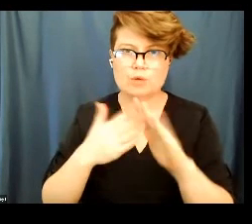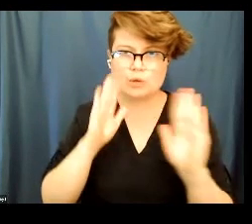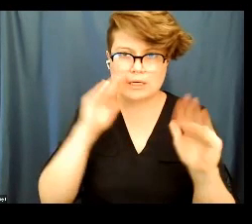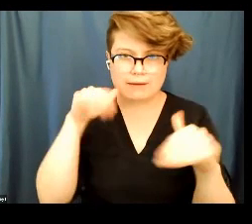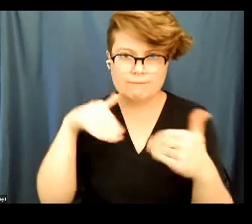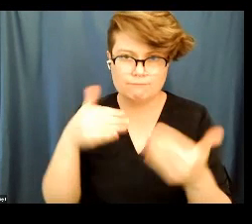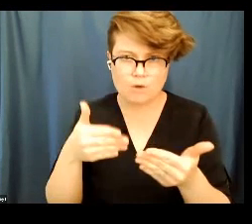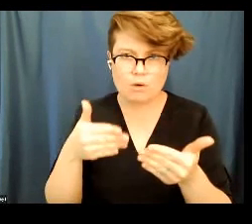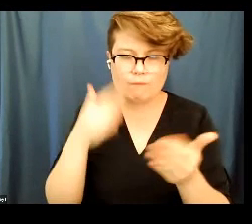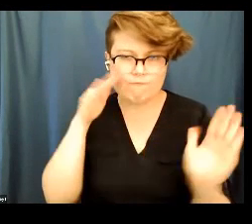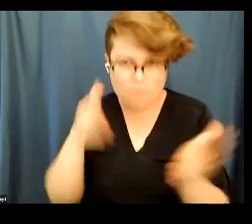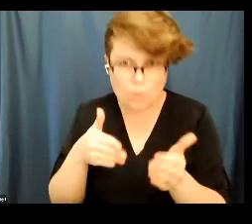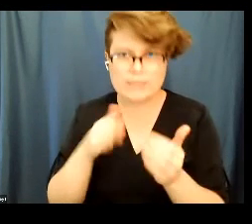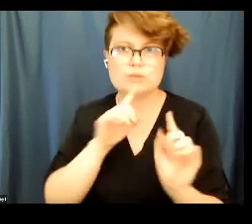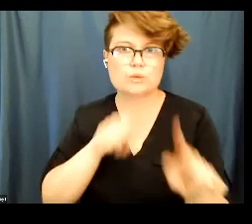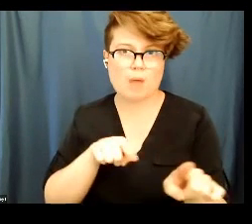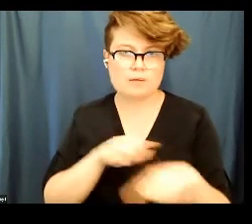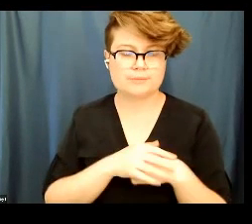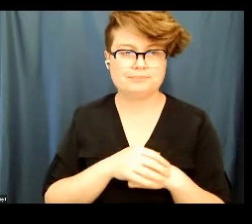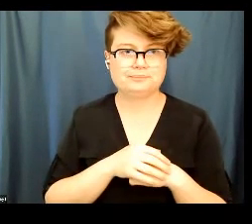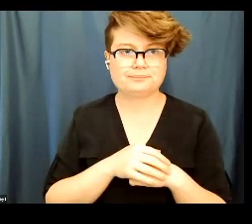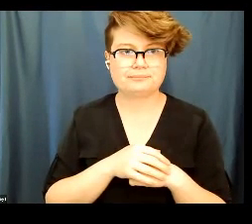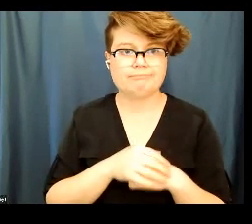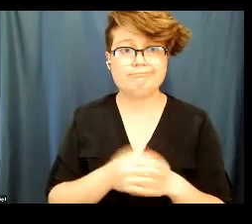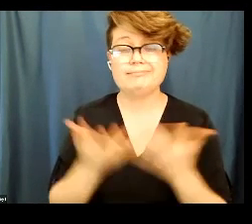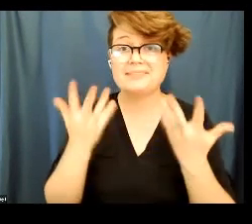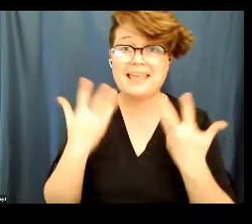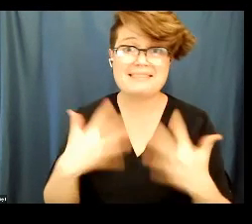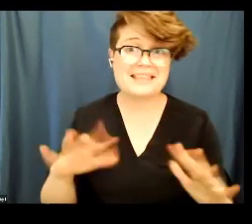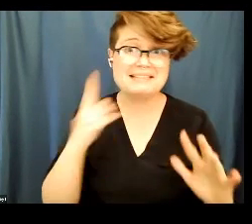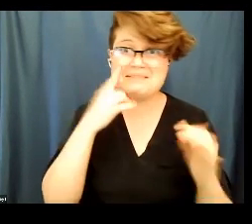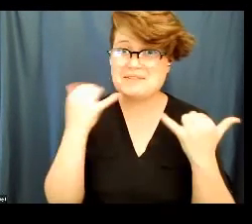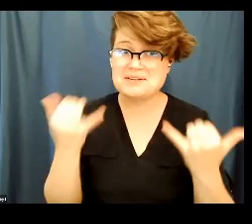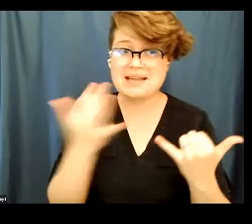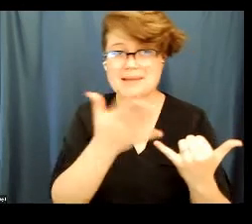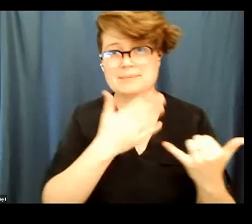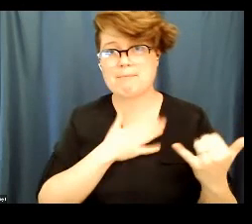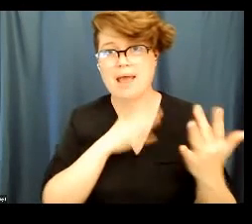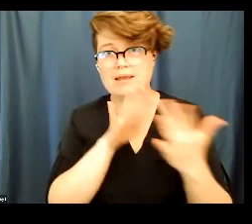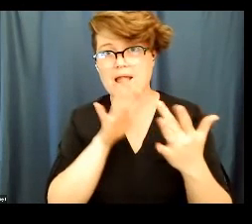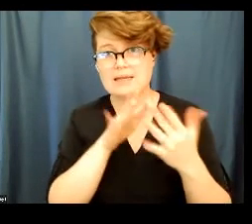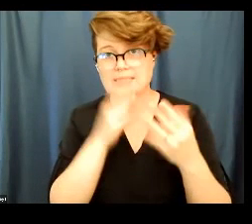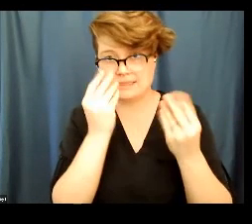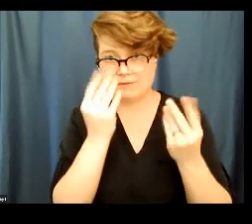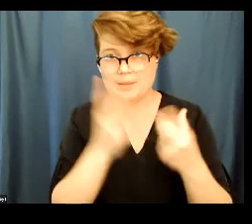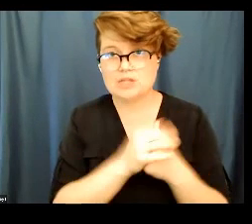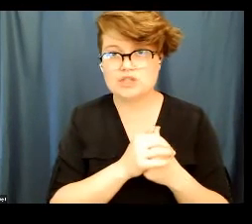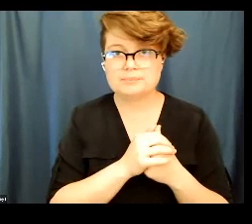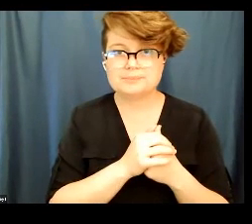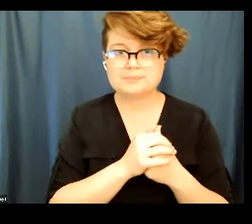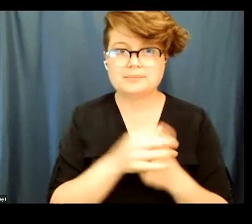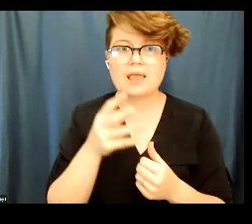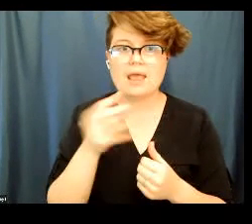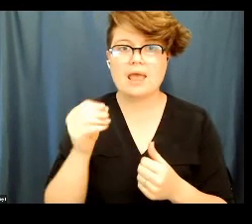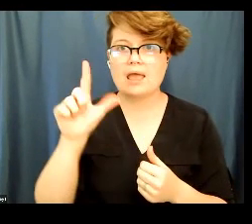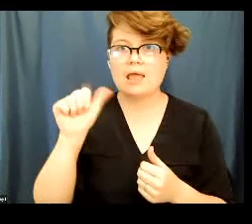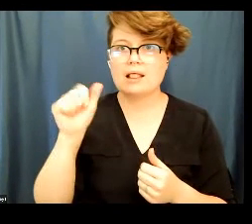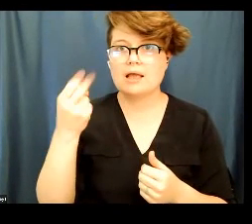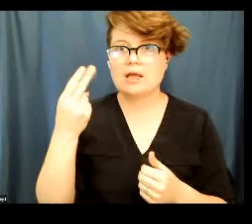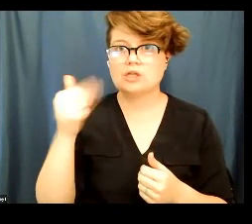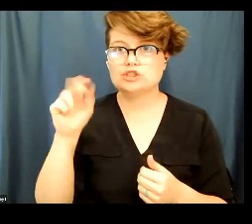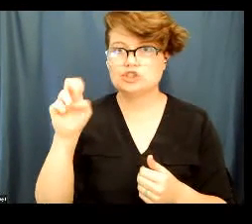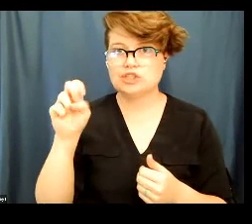And that is it today. So here is my contact information. And Lachey has just put